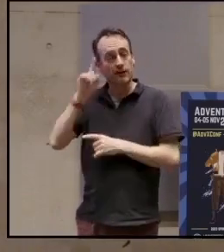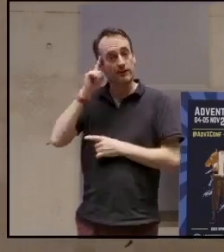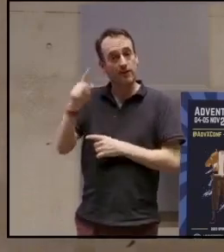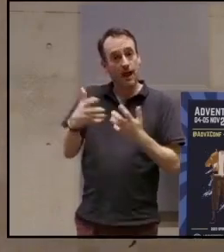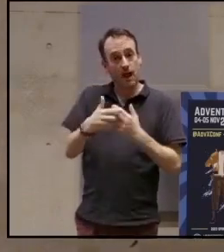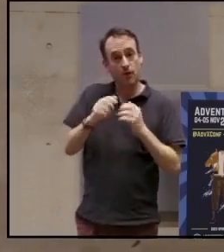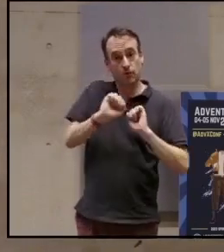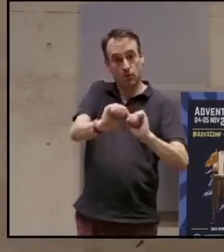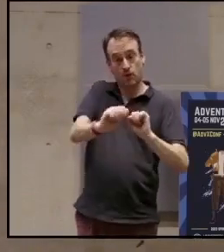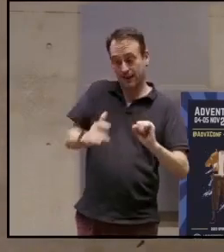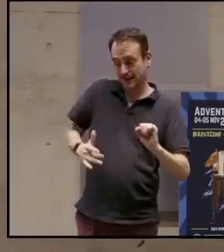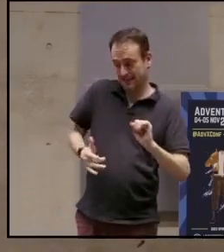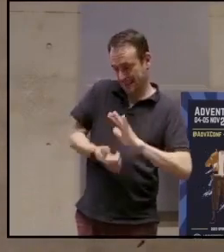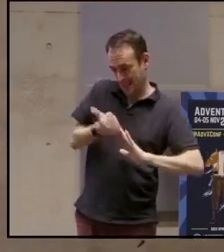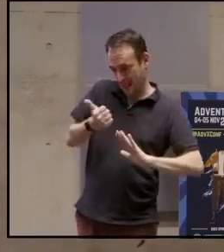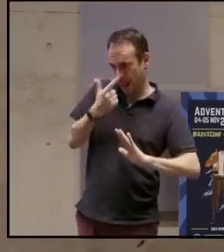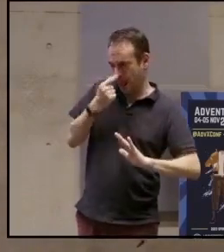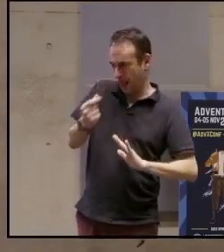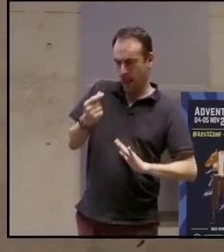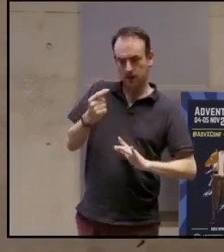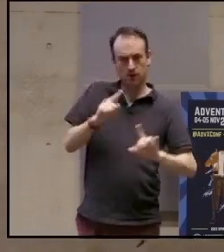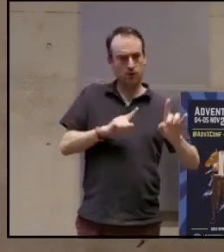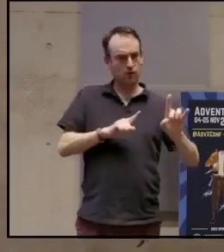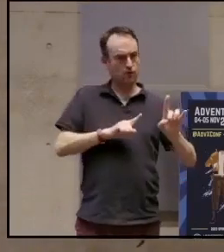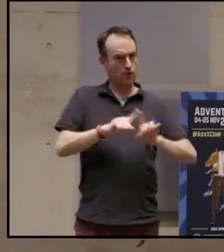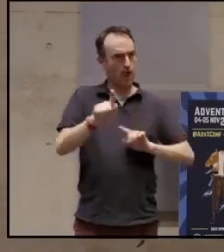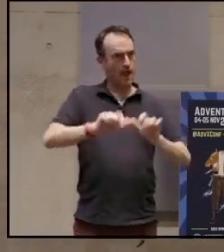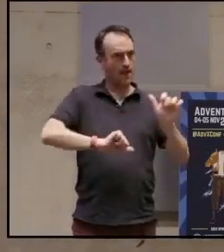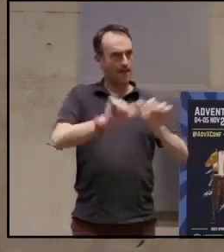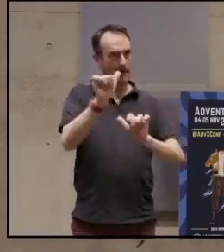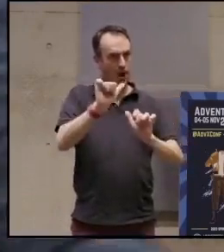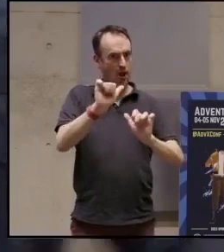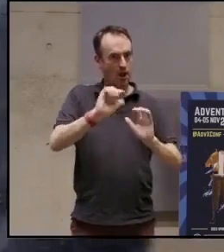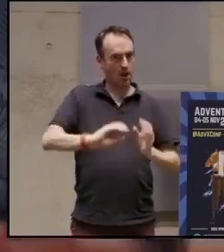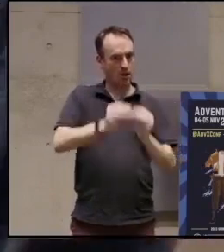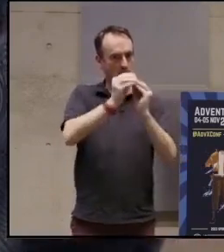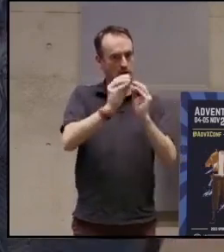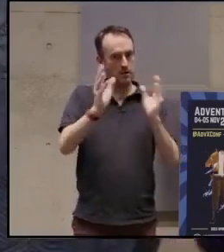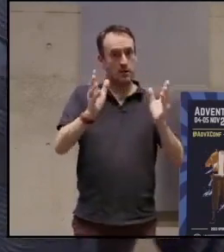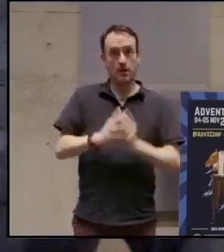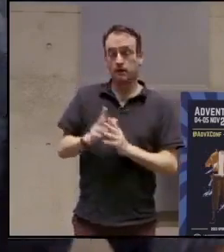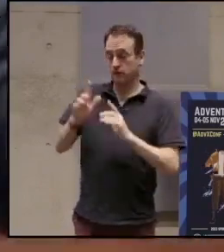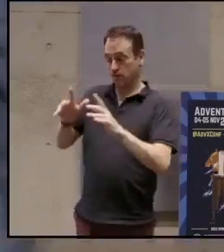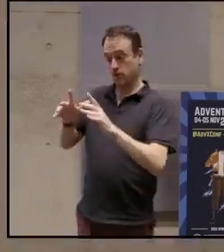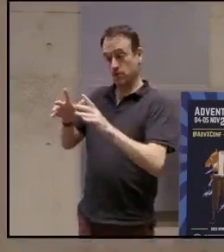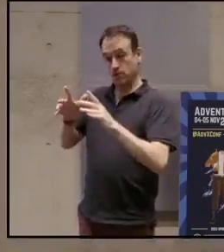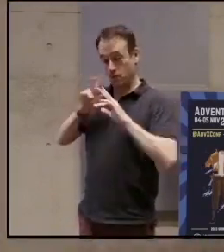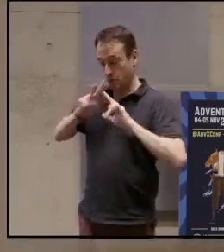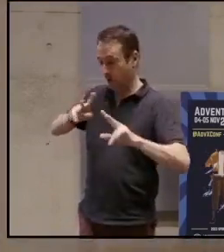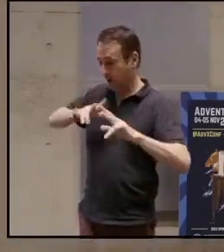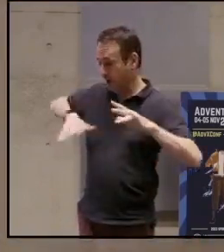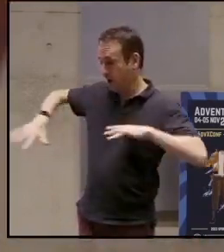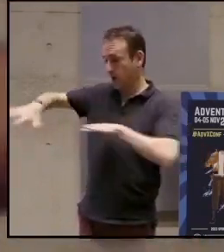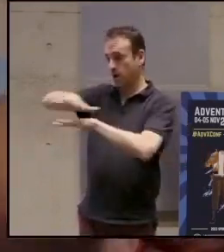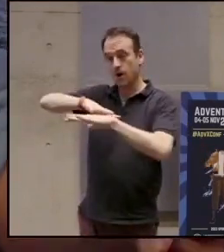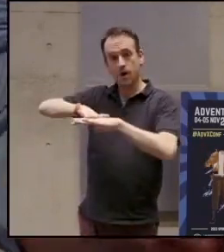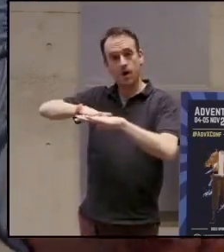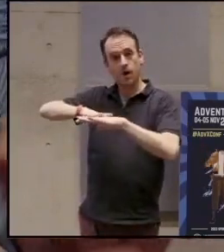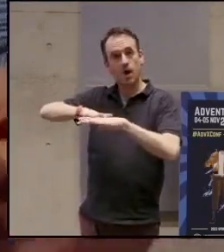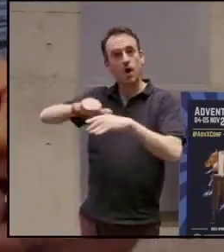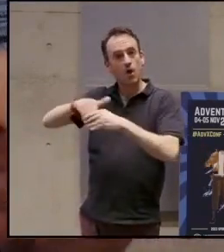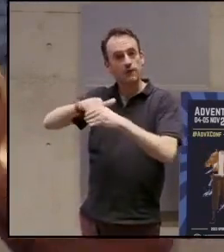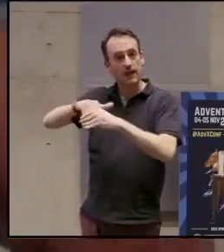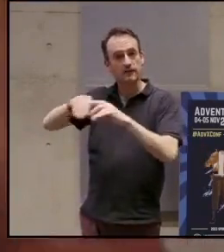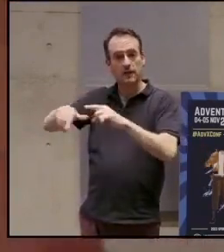your skills, might be able to do something better. In other words, you take a context, you apply your own personal